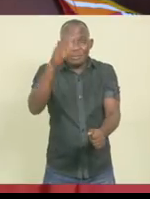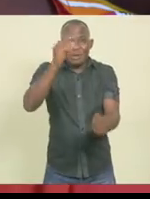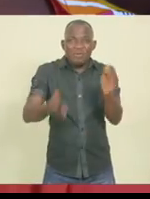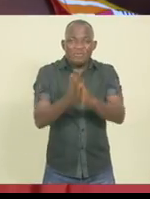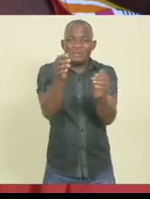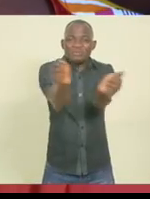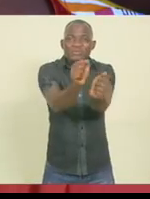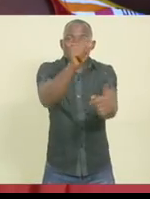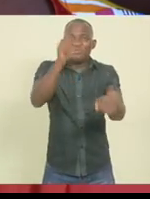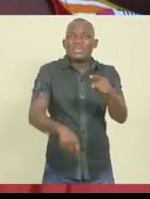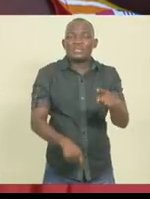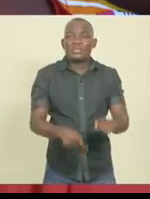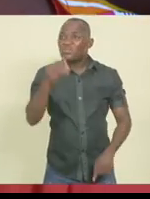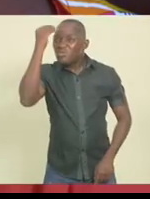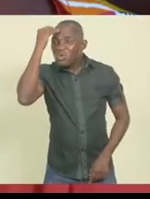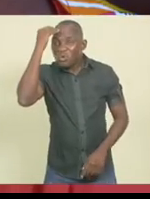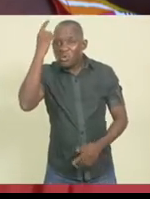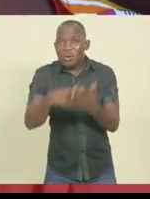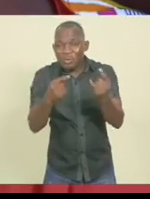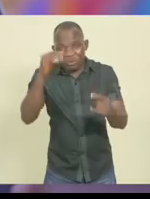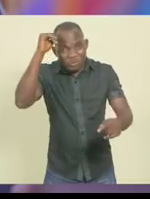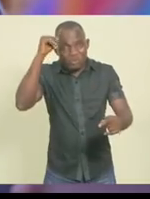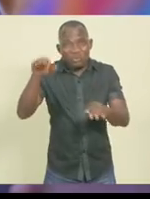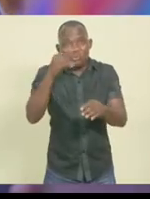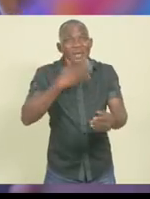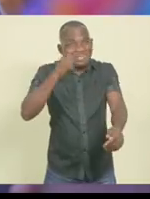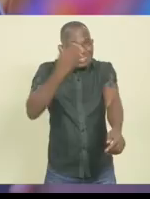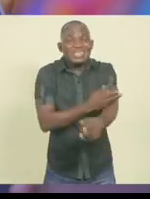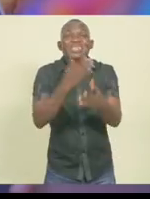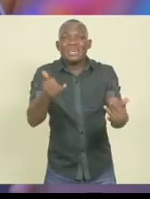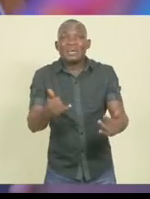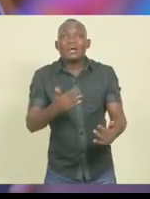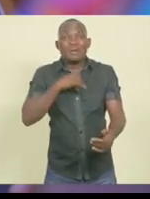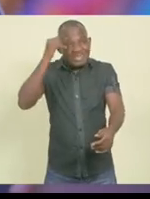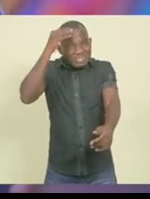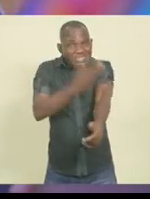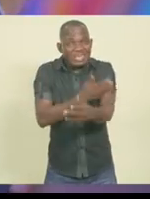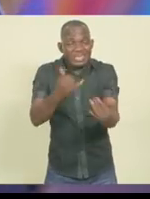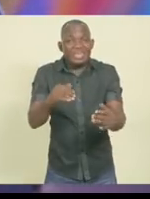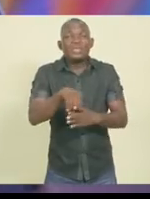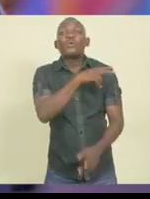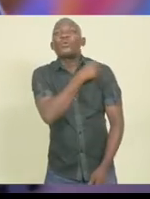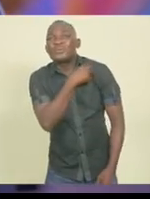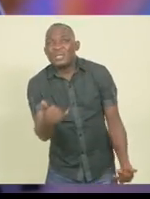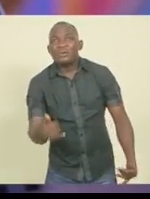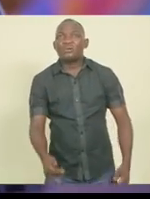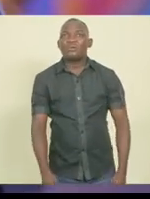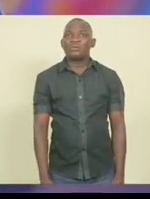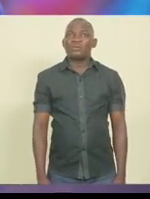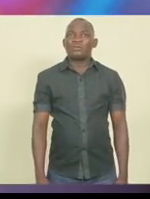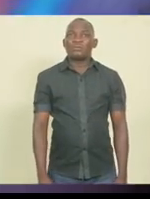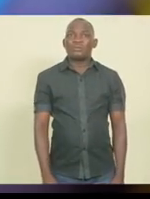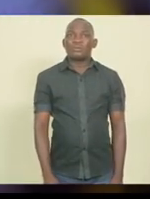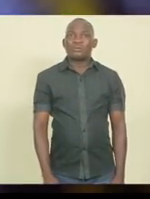jail. Do you know what he has done to my son? As we are talking right now, my son is in the hospital fighting for